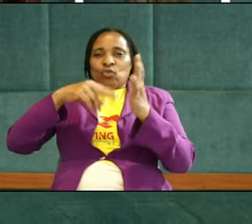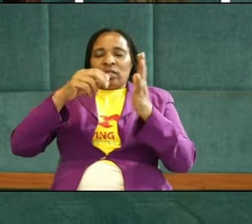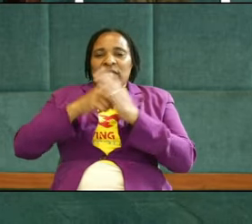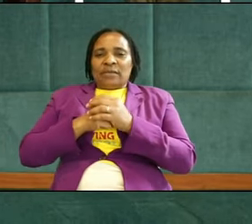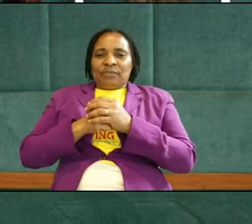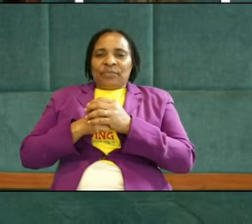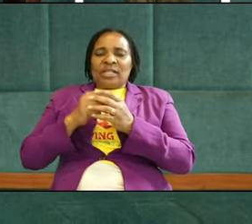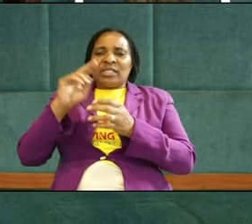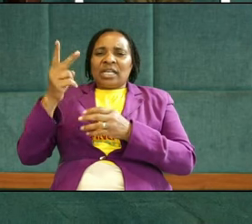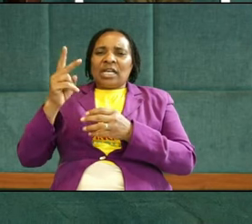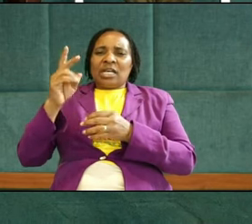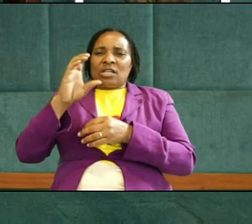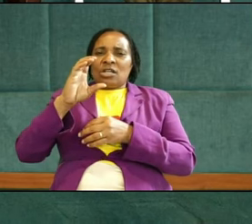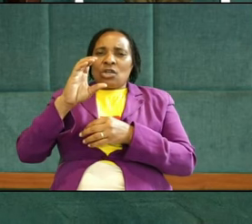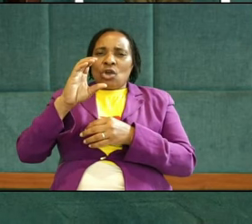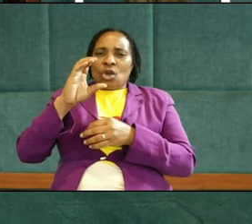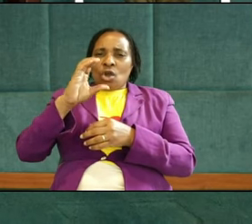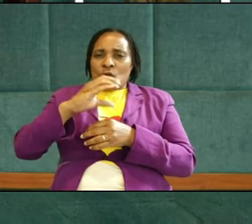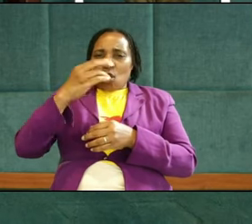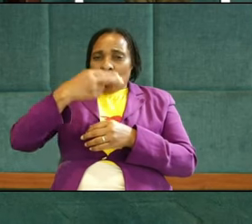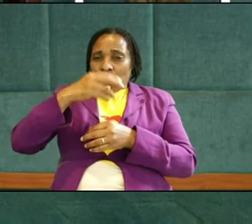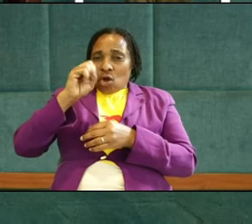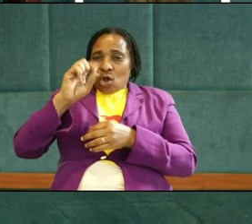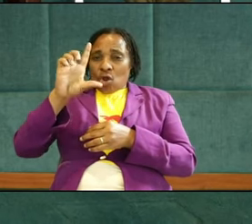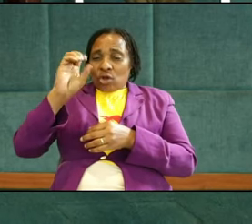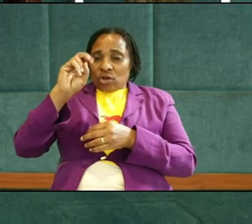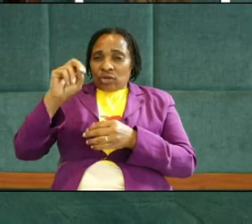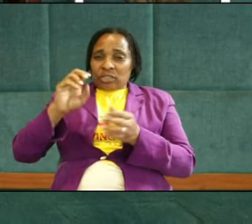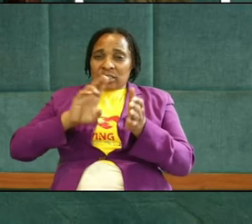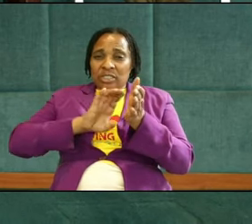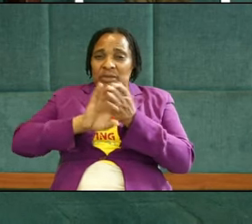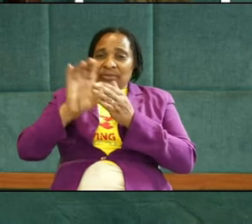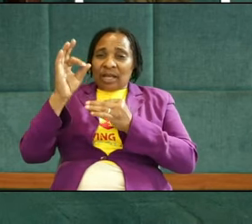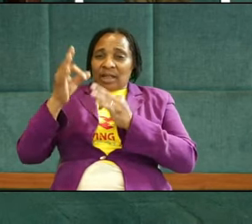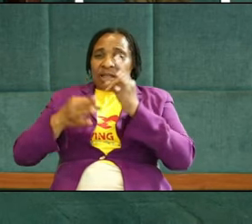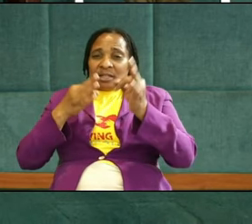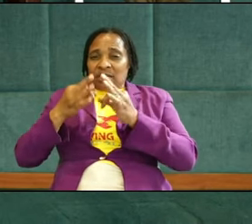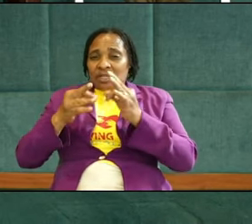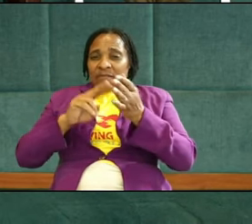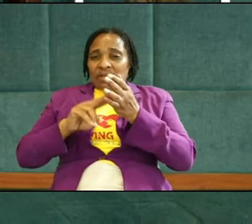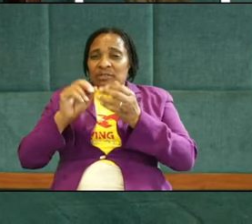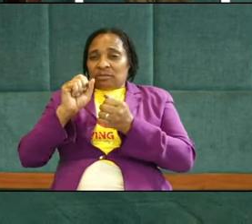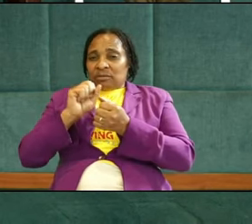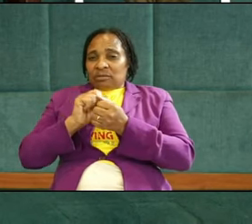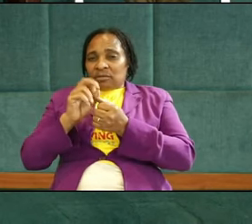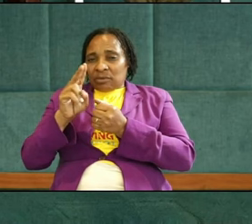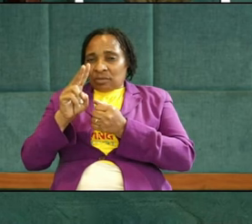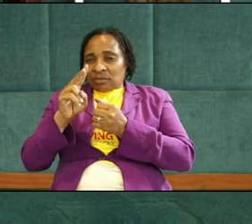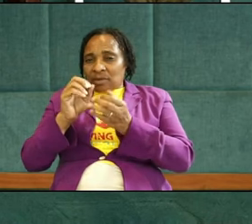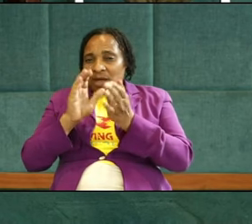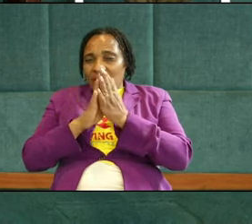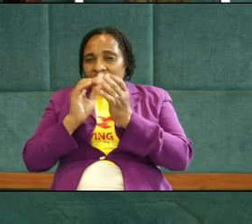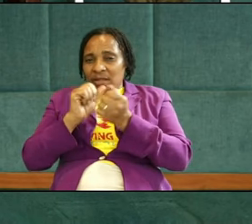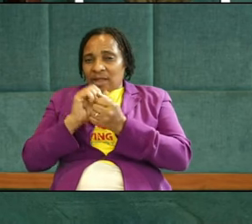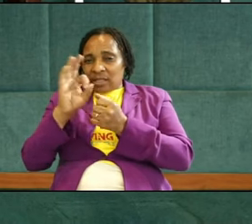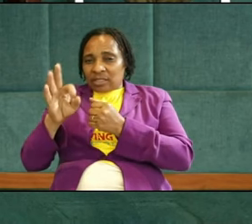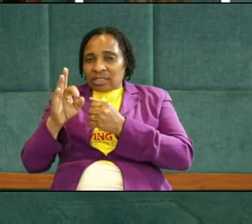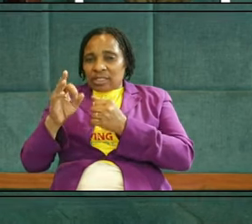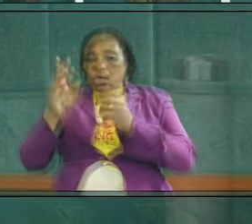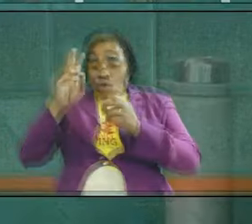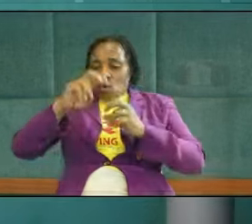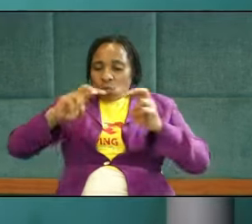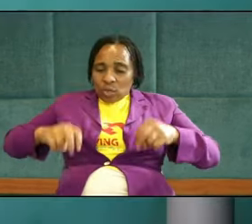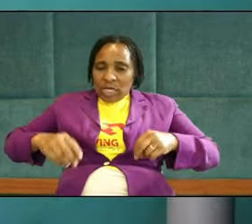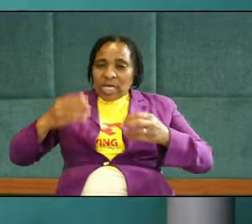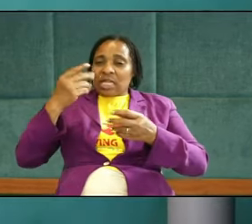Chronicles 33, verse 12 and 13. In his distress, he sought the favor of the Lord his God and